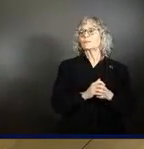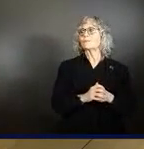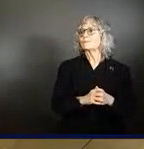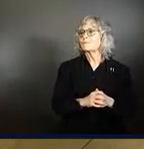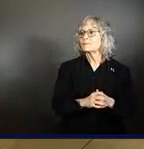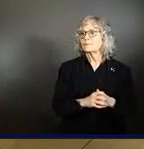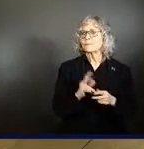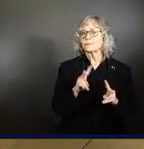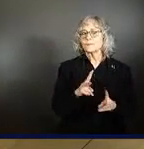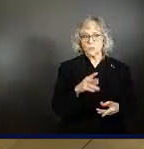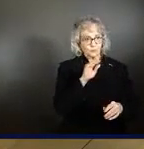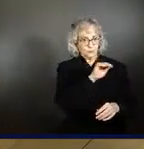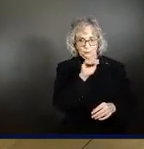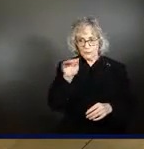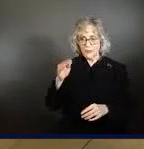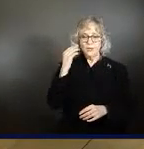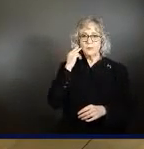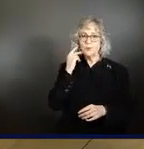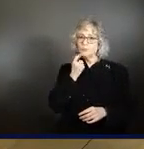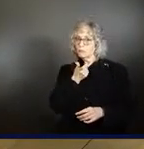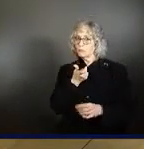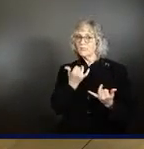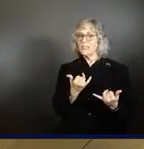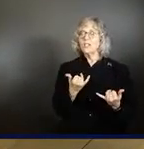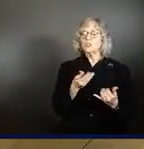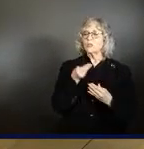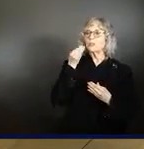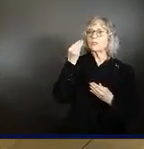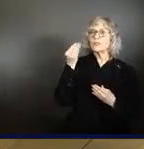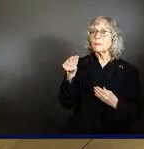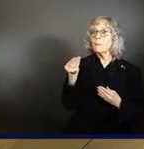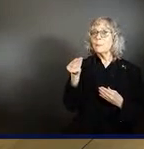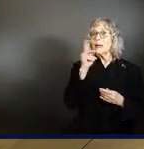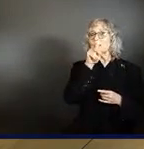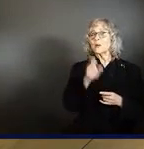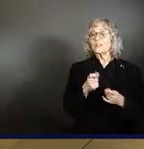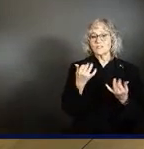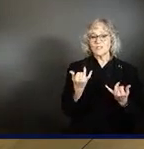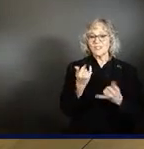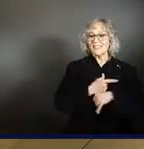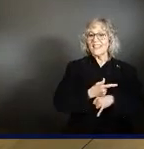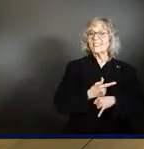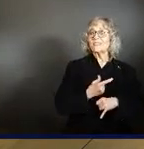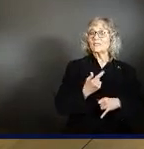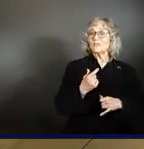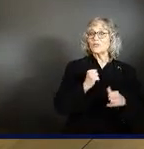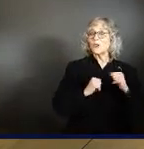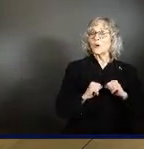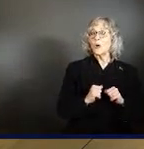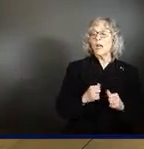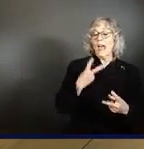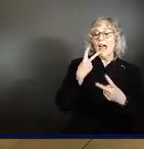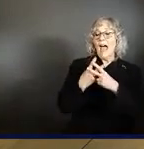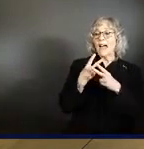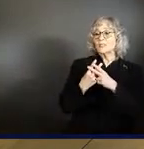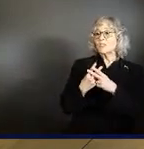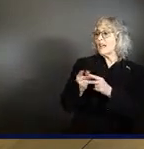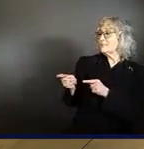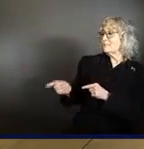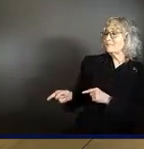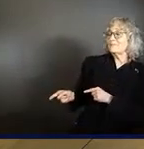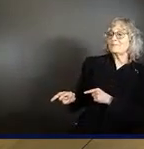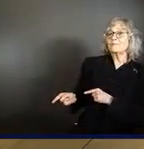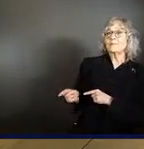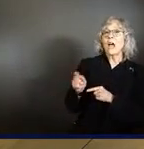As a reminder to those tuning in, you can submit questions for our experts on today's show by using the hashtag #UnfoldTheUniverse on